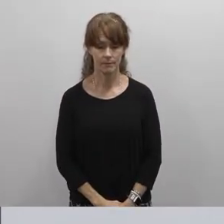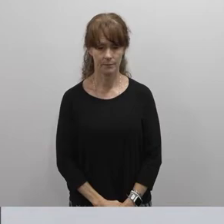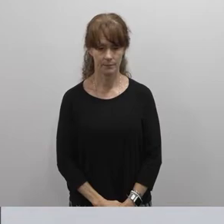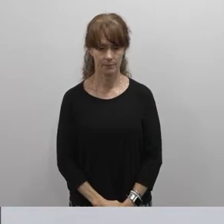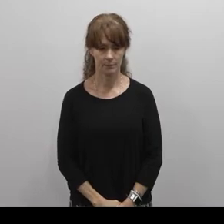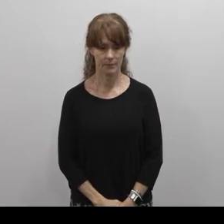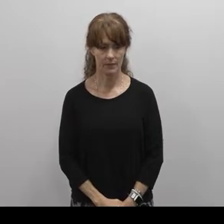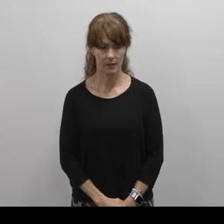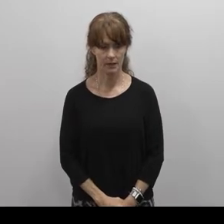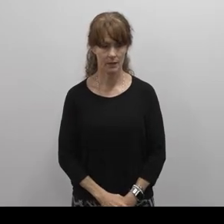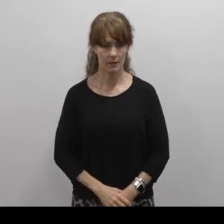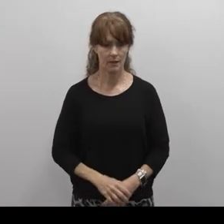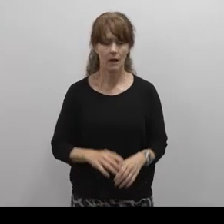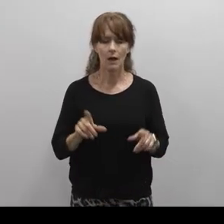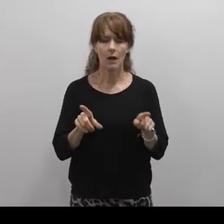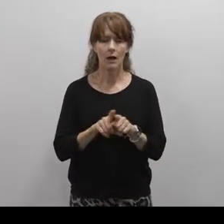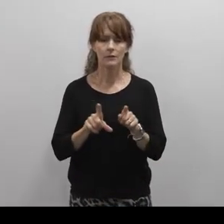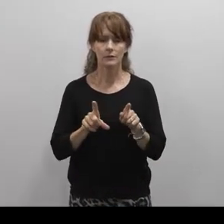And also,